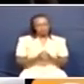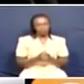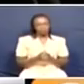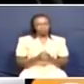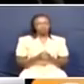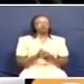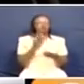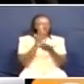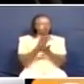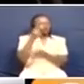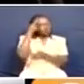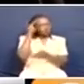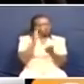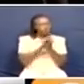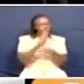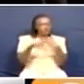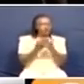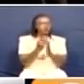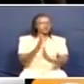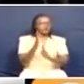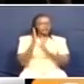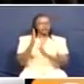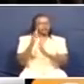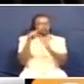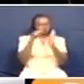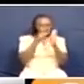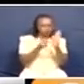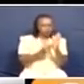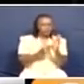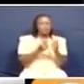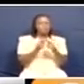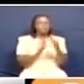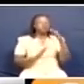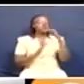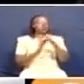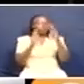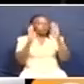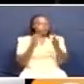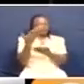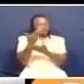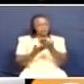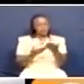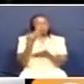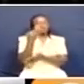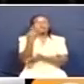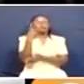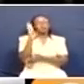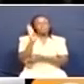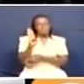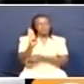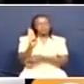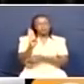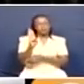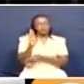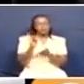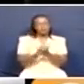authentic and with all the security features, and even more importantly, the form 34Bs that were